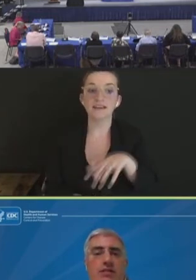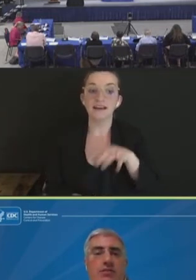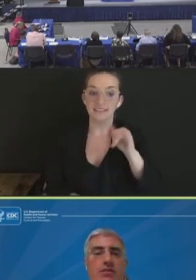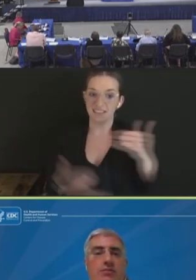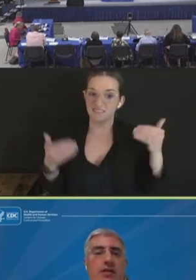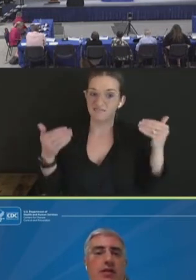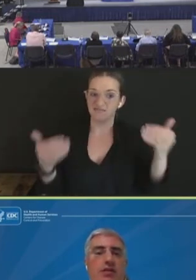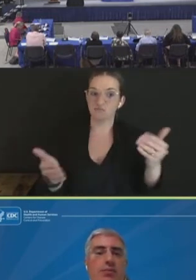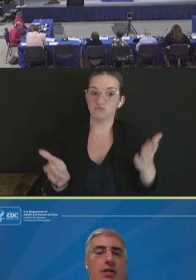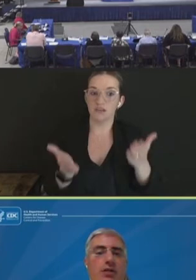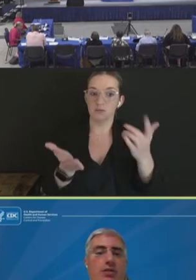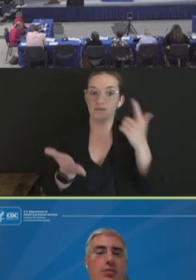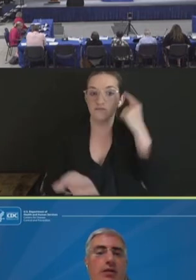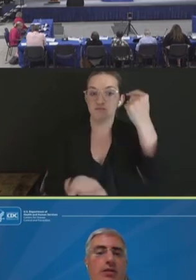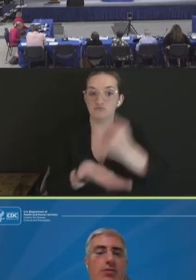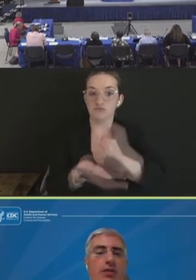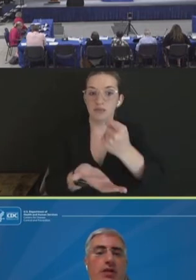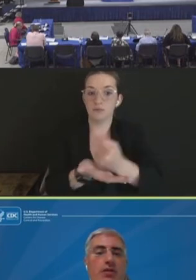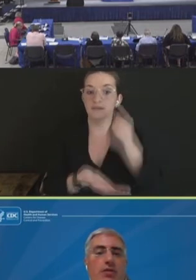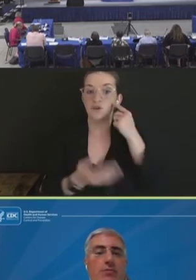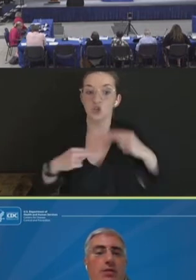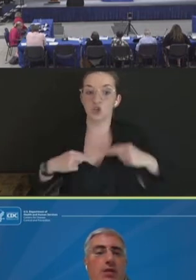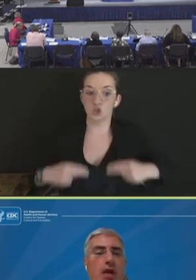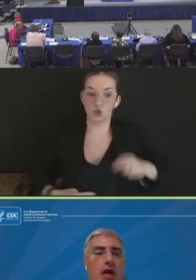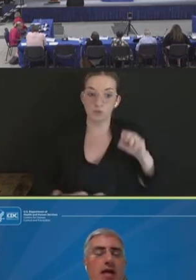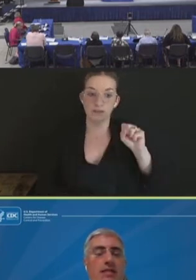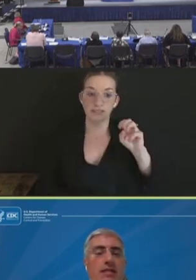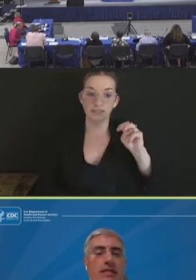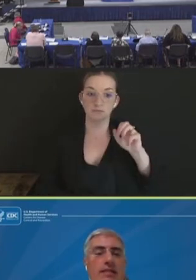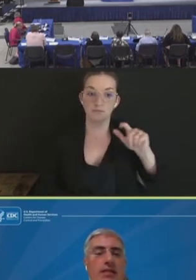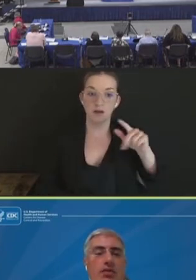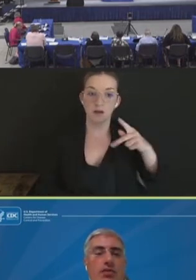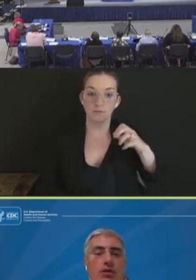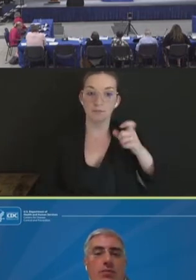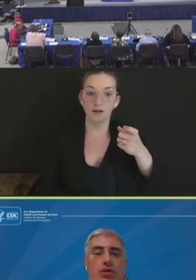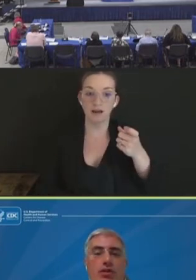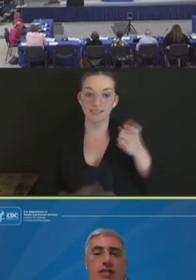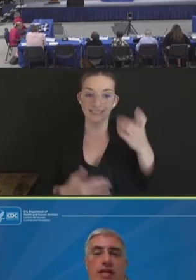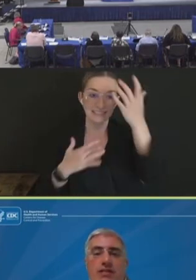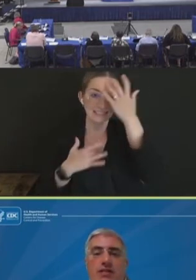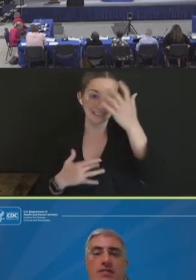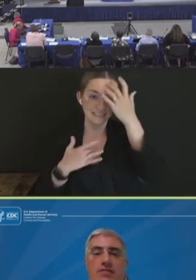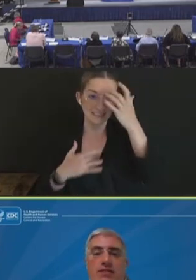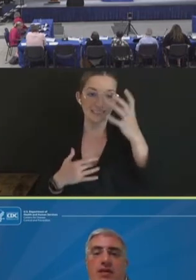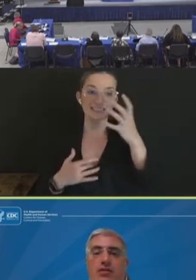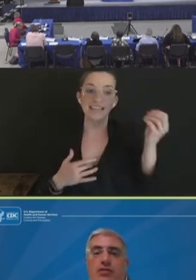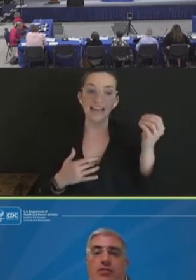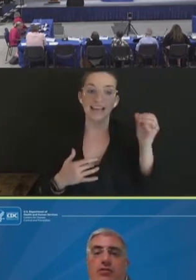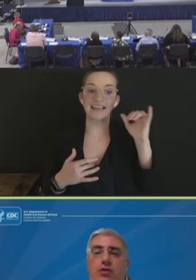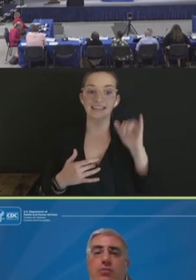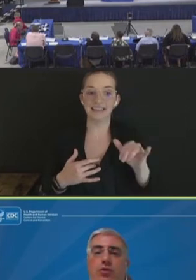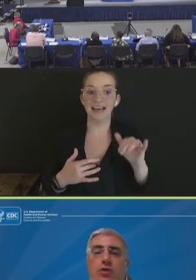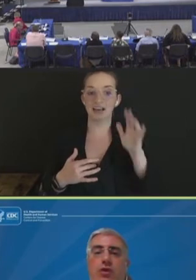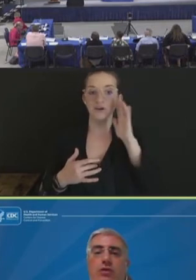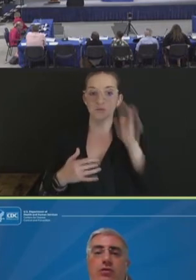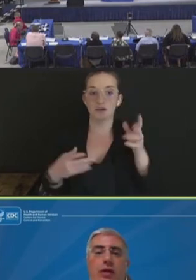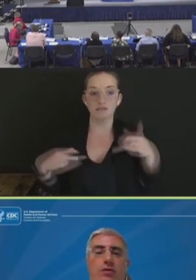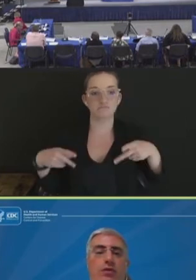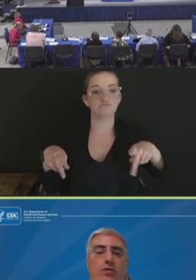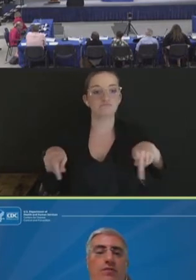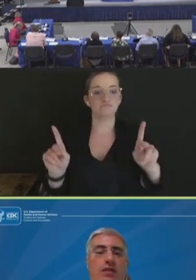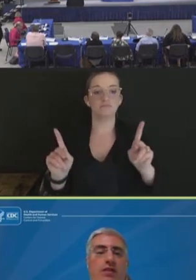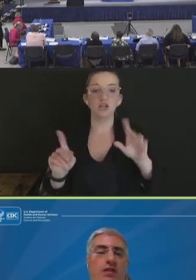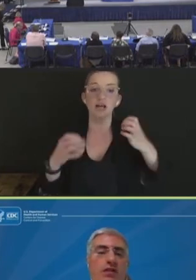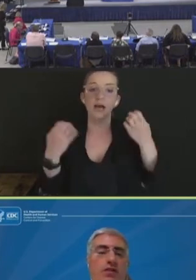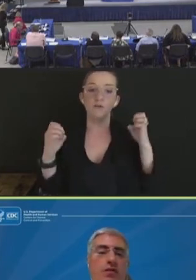in adults and pediatric patients weighing at least 3 kilograms, and CDC does hold an emergency access investigational new drug protocol to allow the